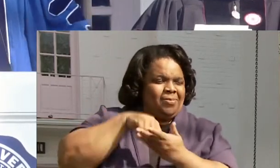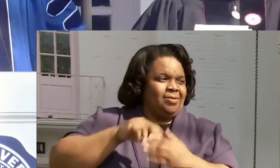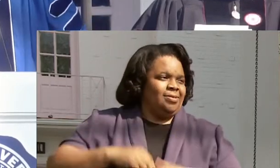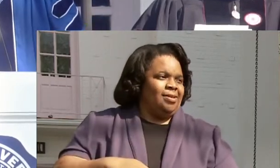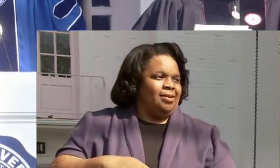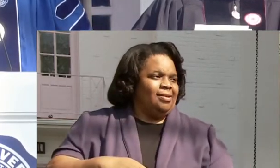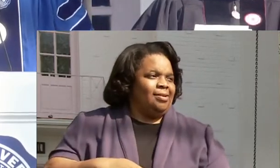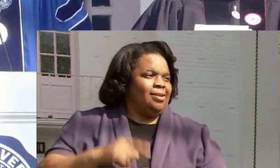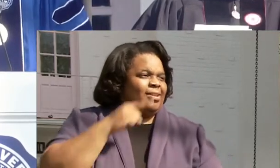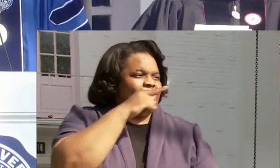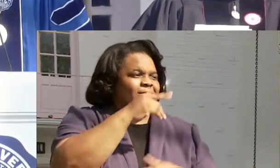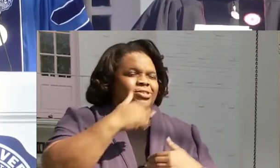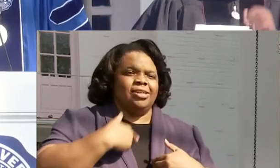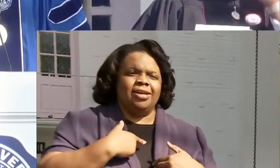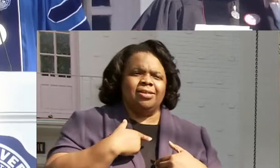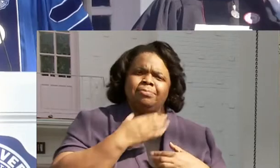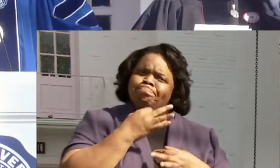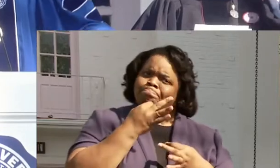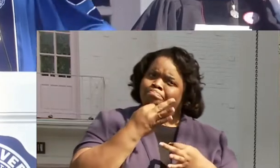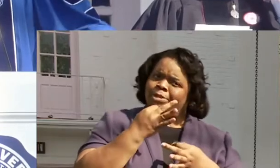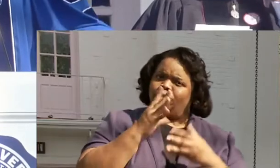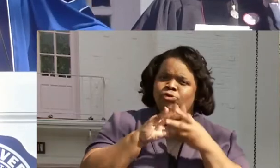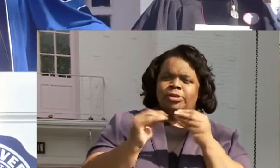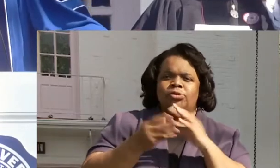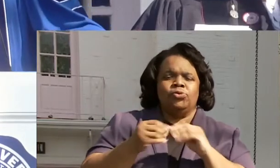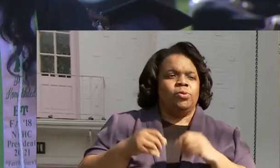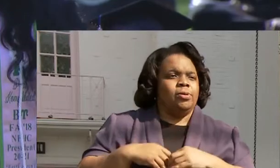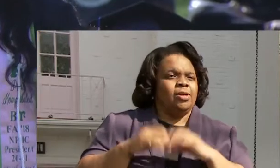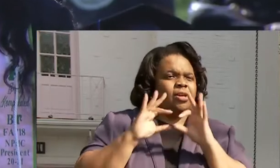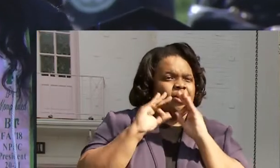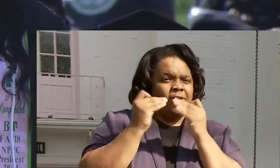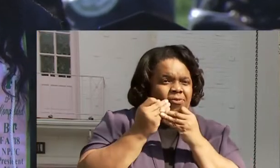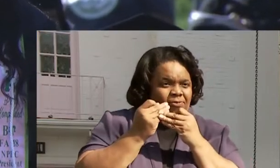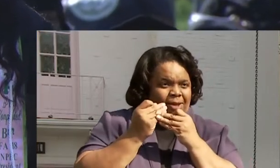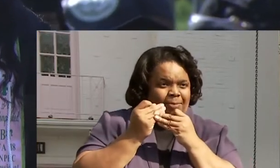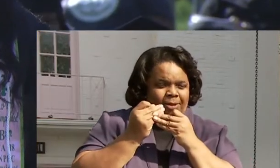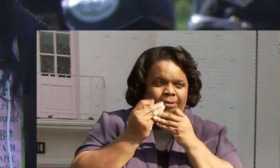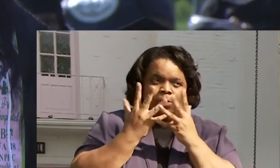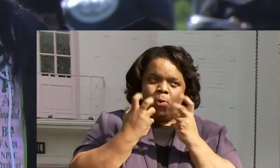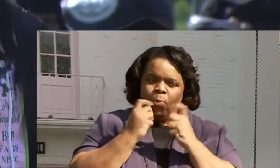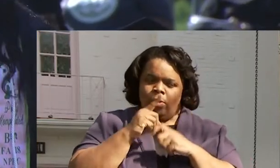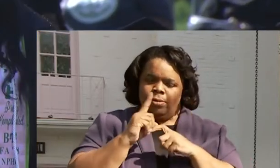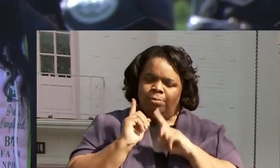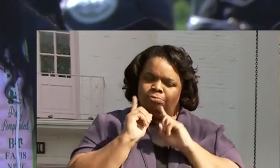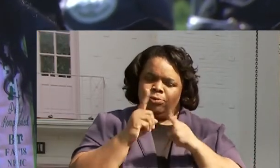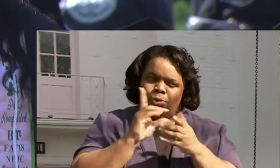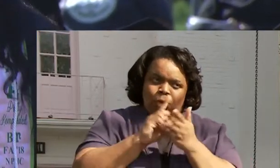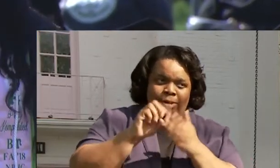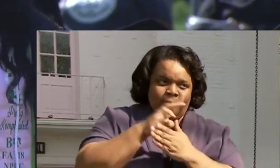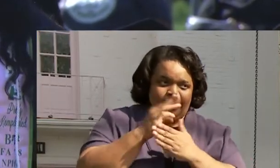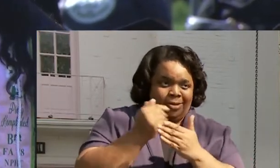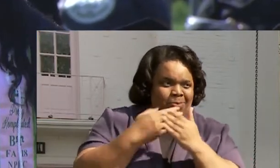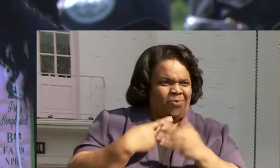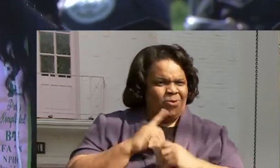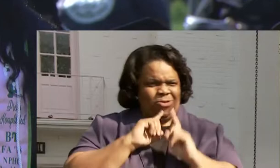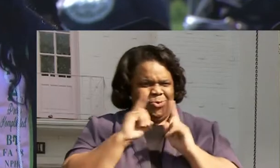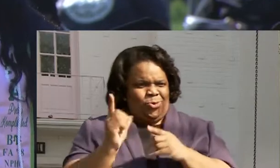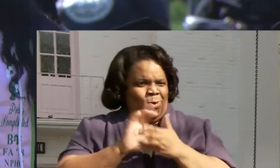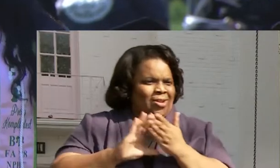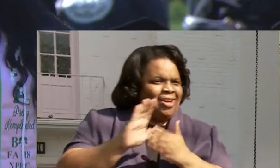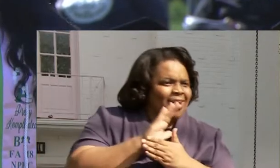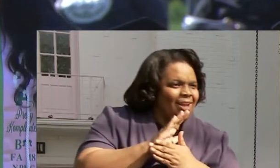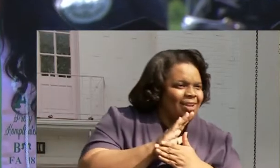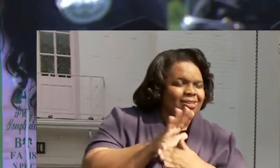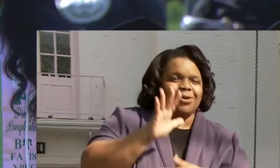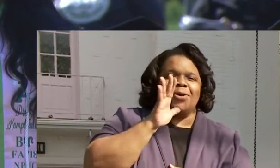Nicole has the most interesting story this year. Her family was pushing Dillard on her before she even told them she wanted to even go to college. Her mother's